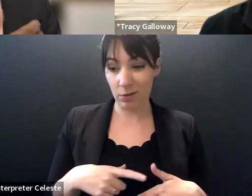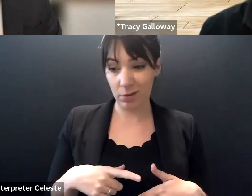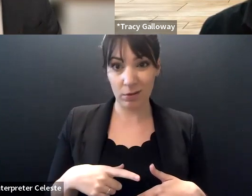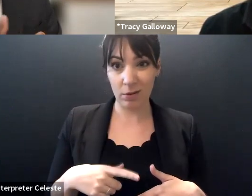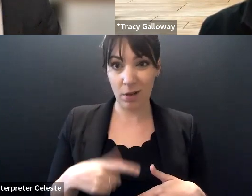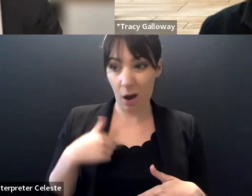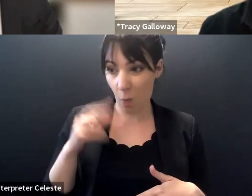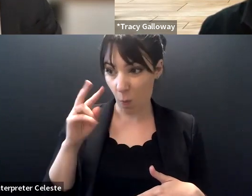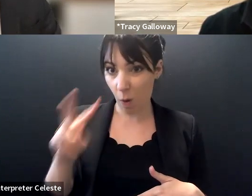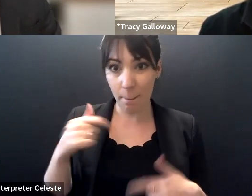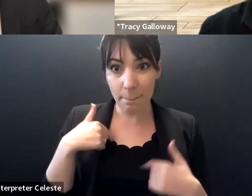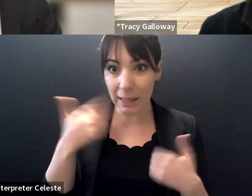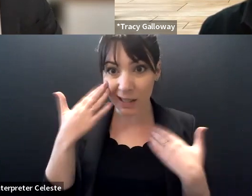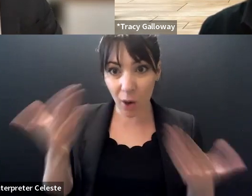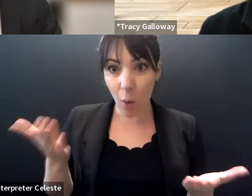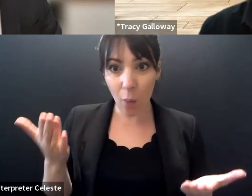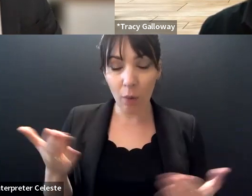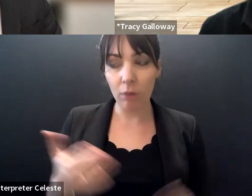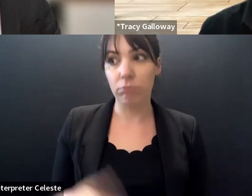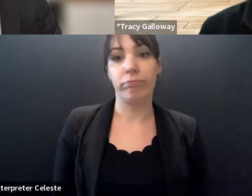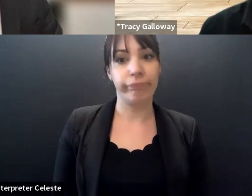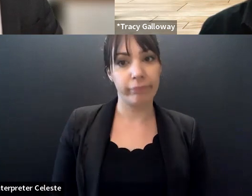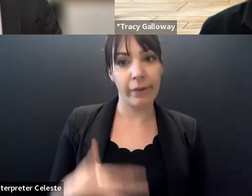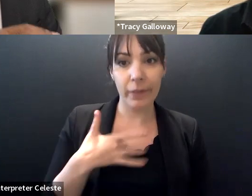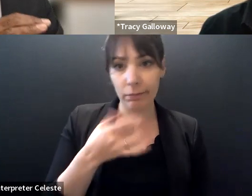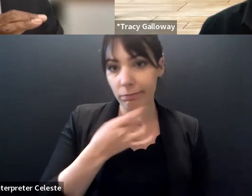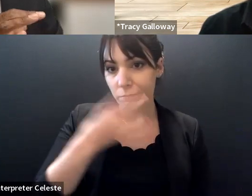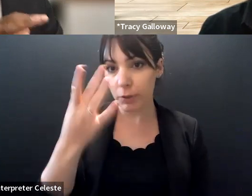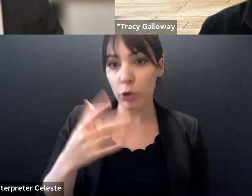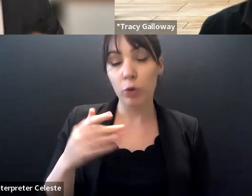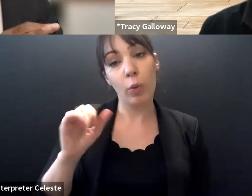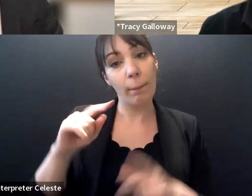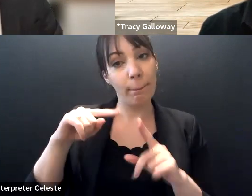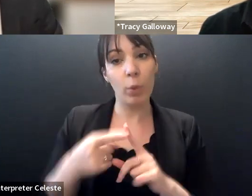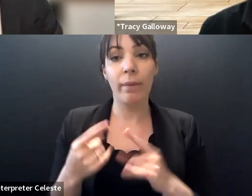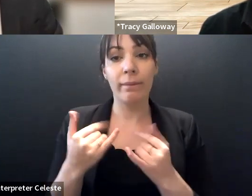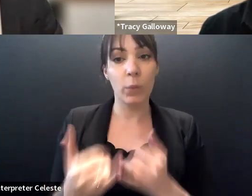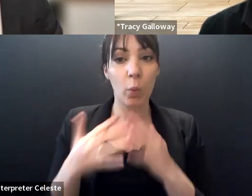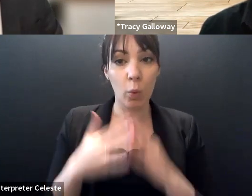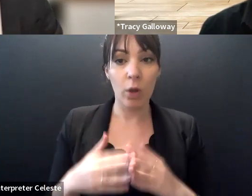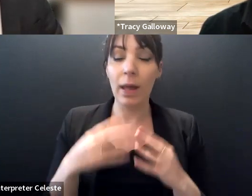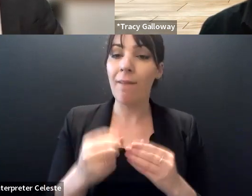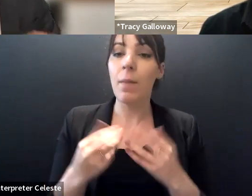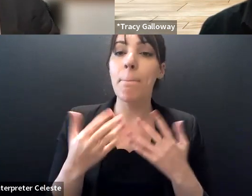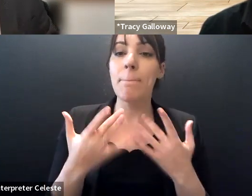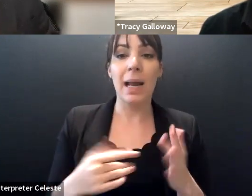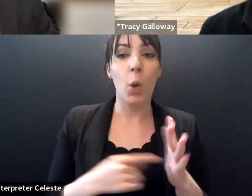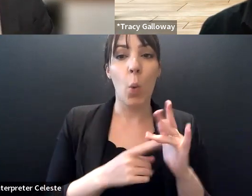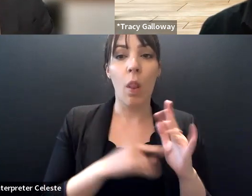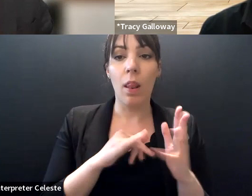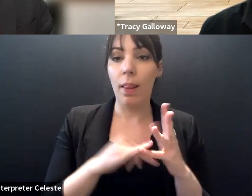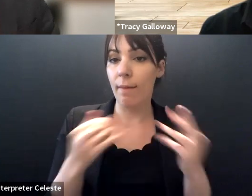accessibility, that I hadn't taken the time to learn it. So your point is really valid. And the tools that are available now makes it so wonderful